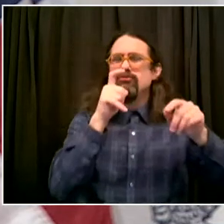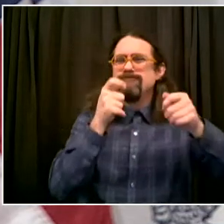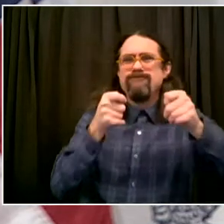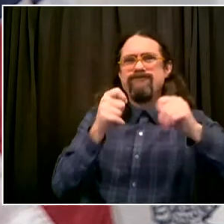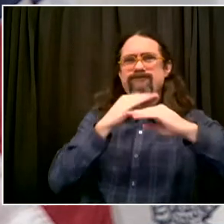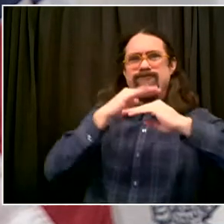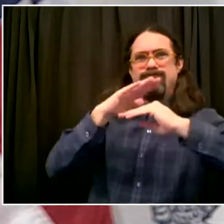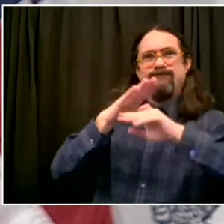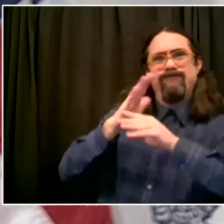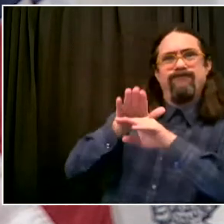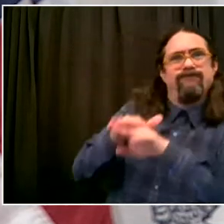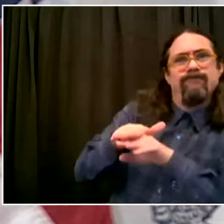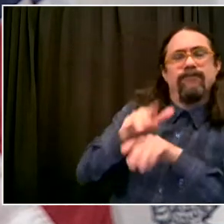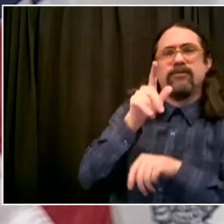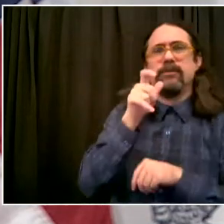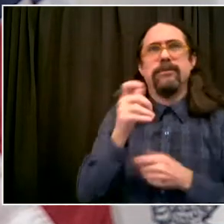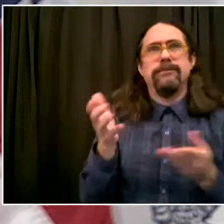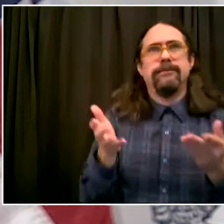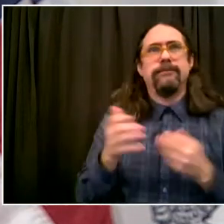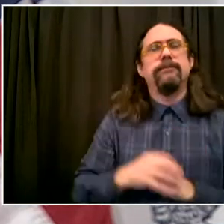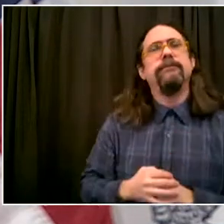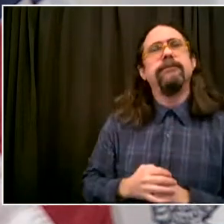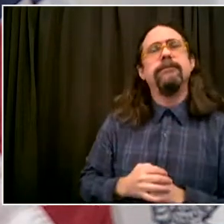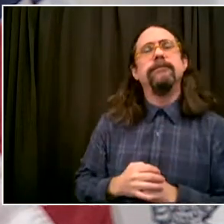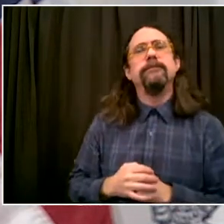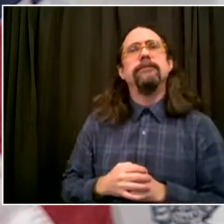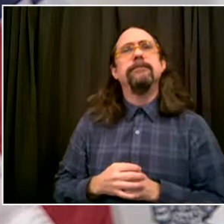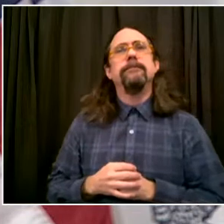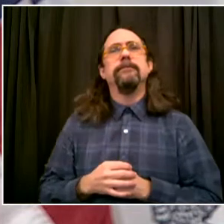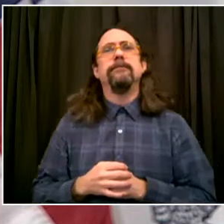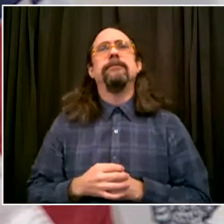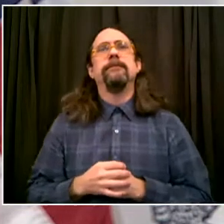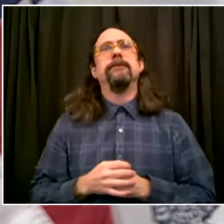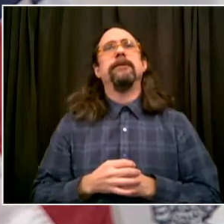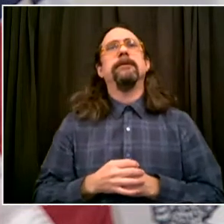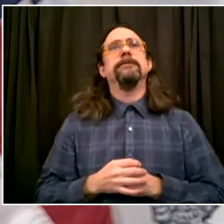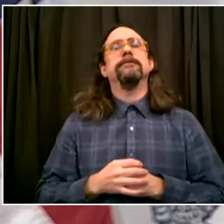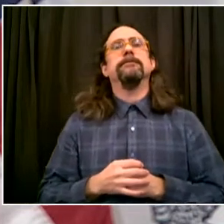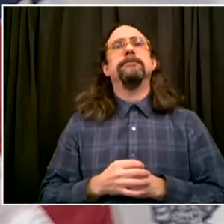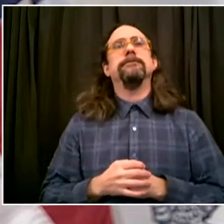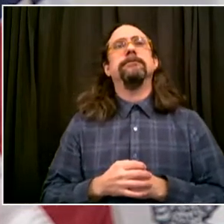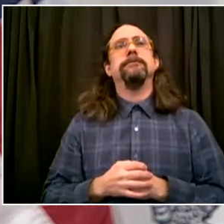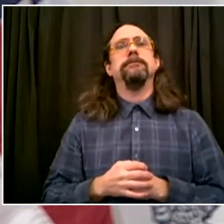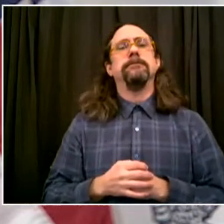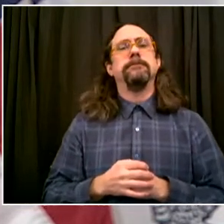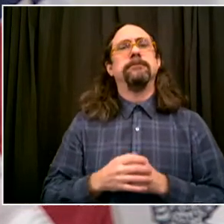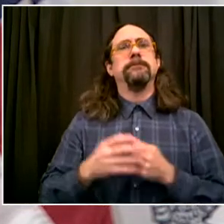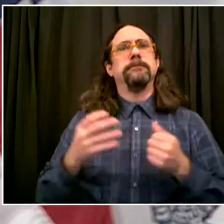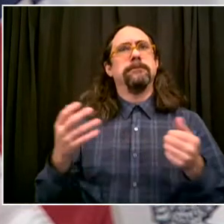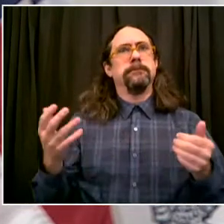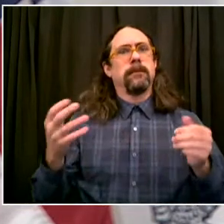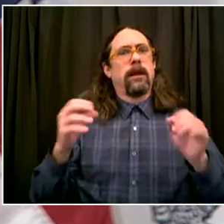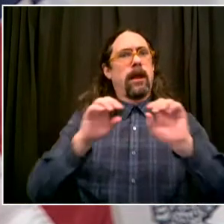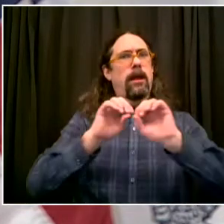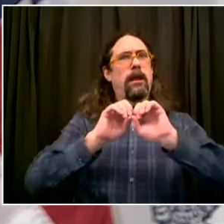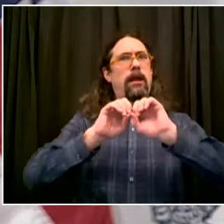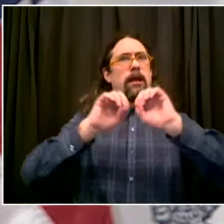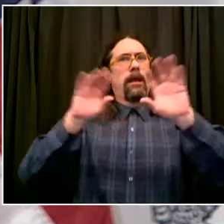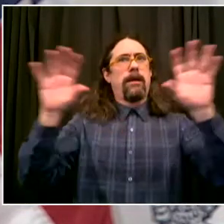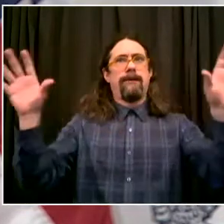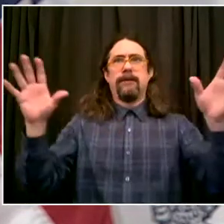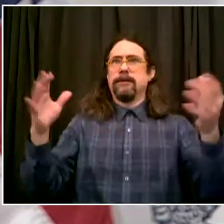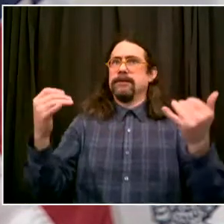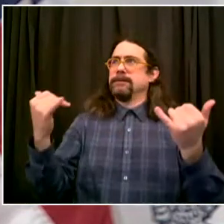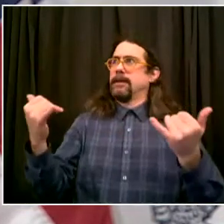legislature, this is a decision the state makes. Obviously, we have to start having a conversation in New York State about when we're going to